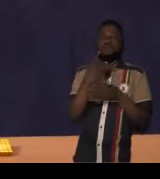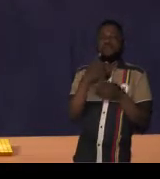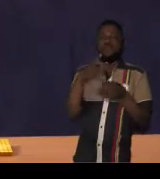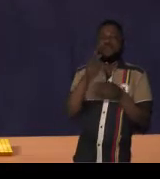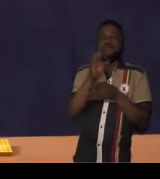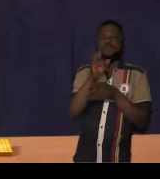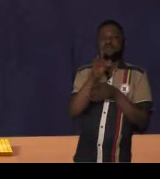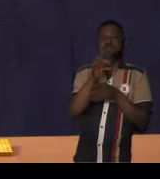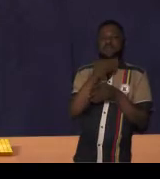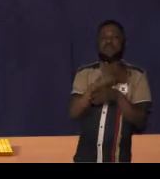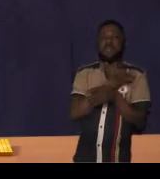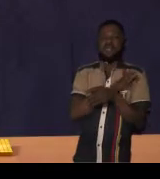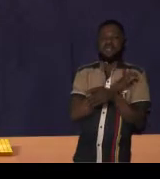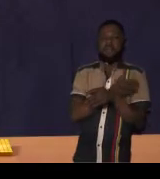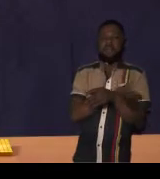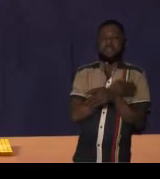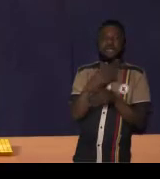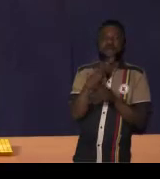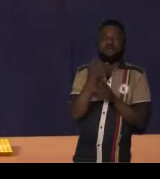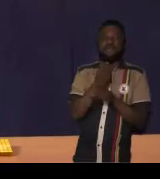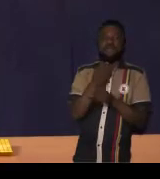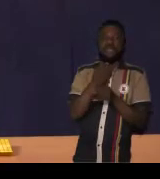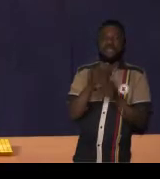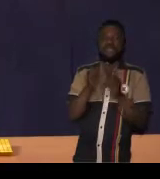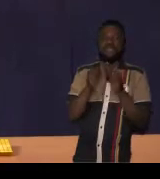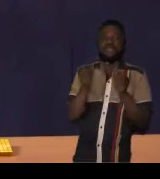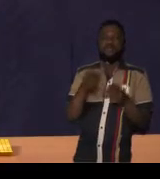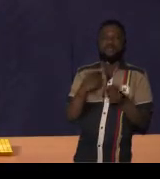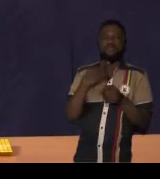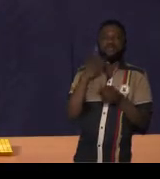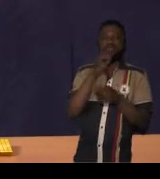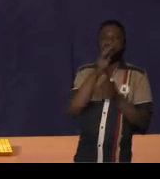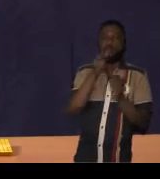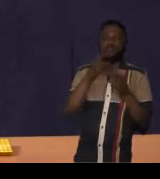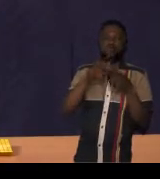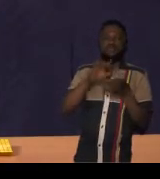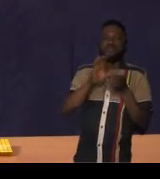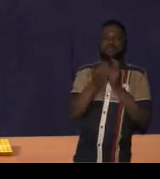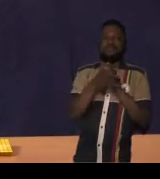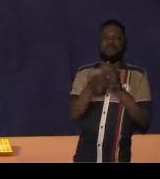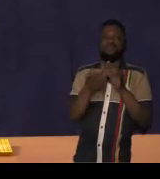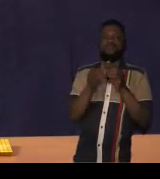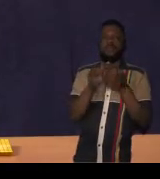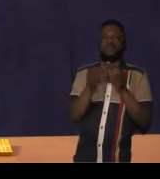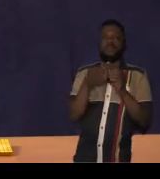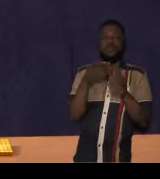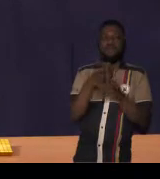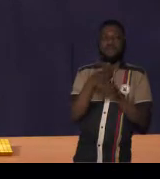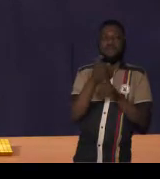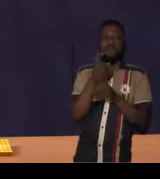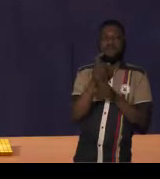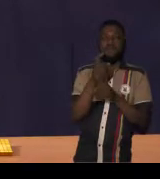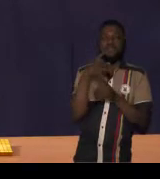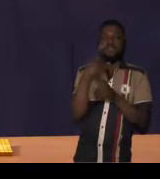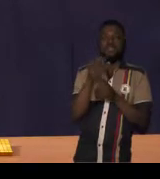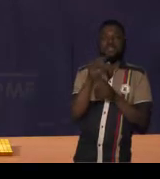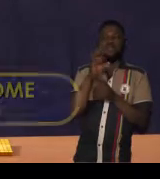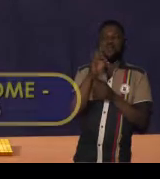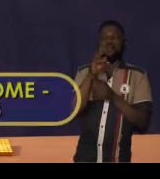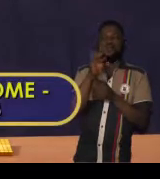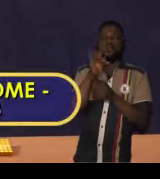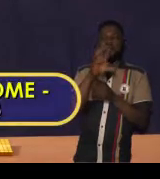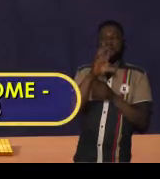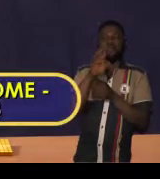the volume and the capacity of solid shapes. We should be able to convert quantities from the